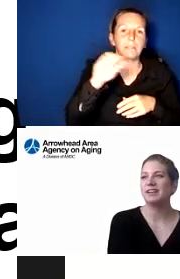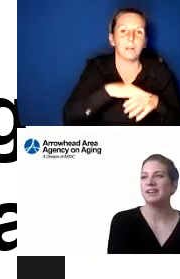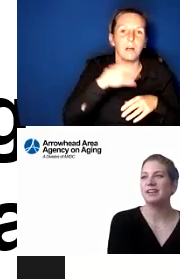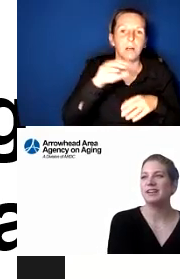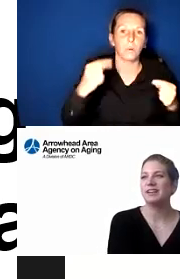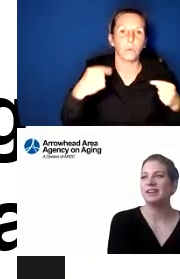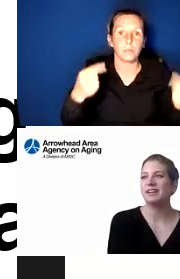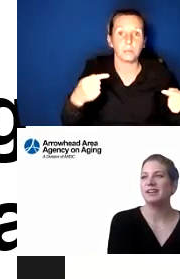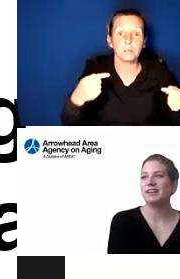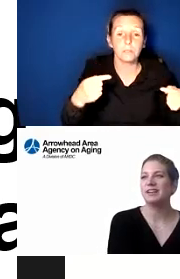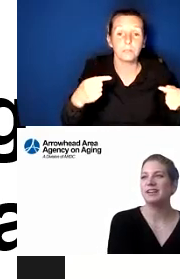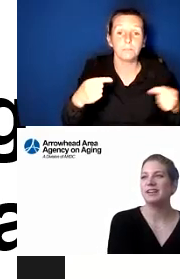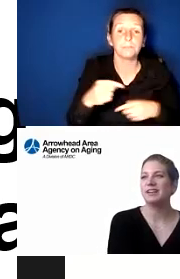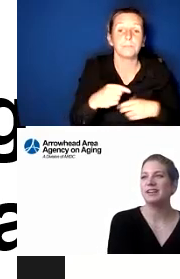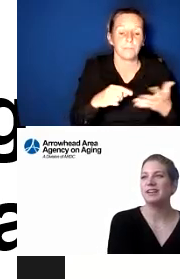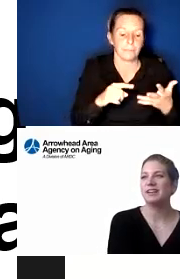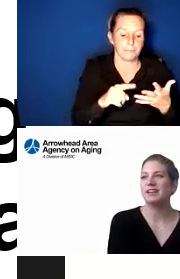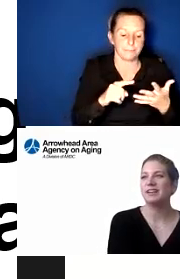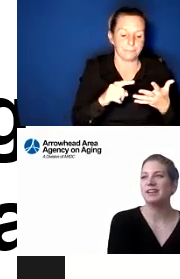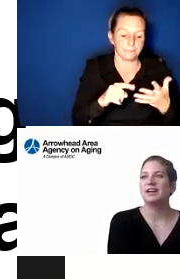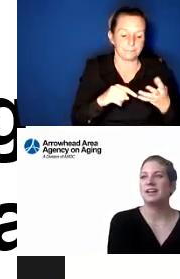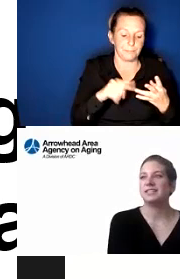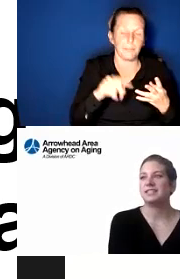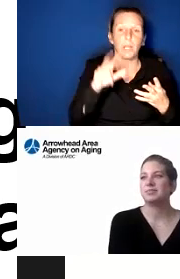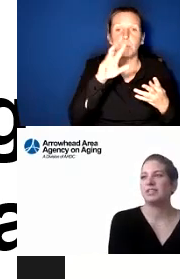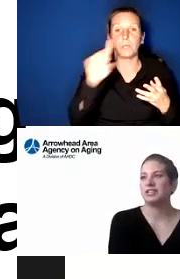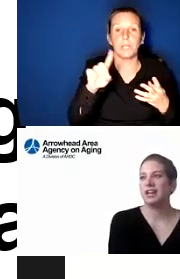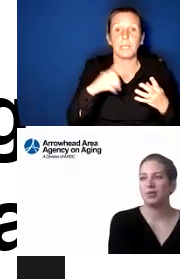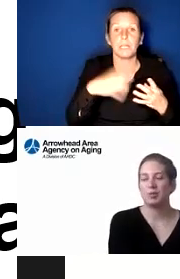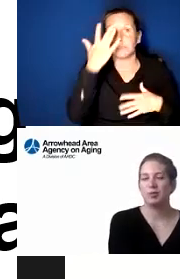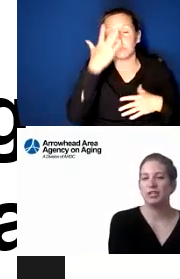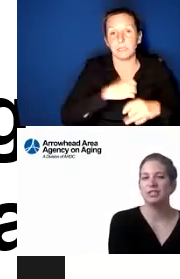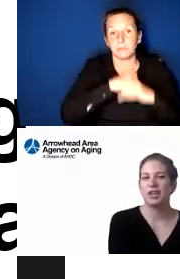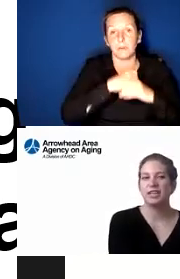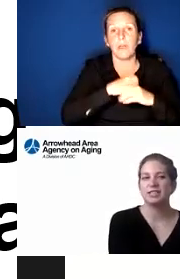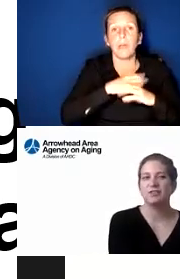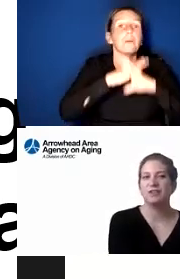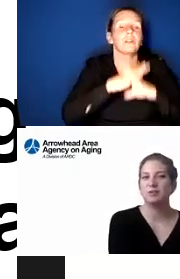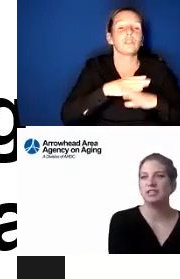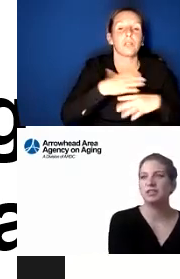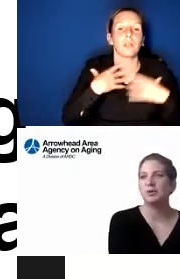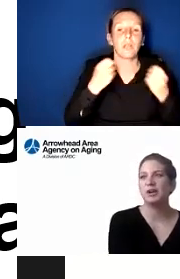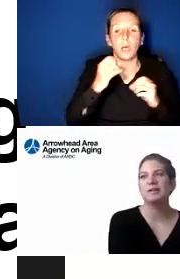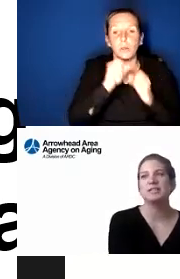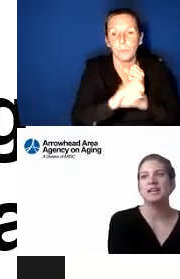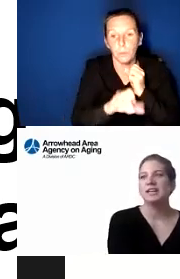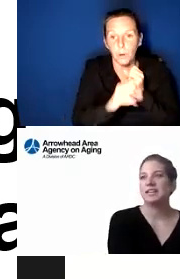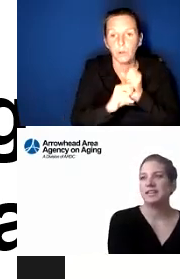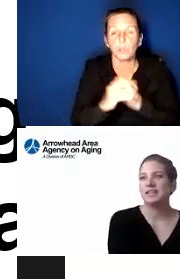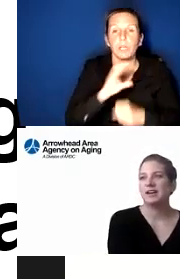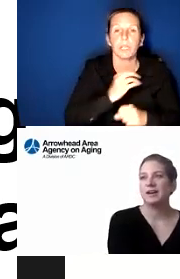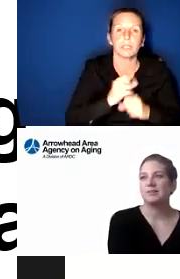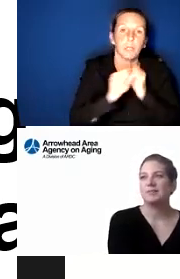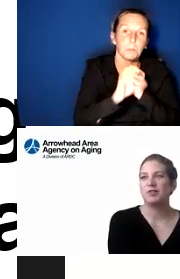Title 3D is disease prevention and health promotion. So that is our falls prevention programs